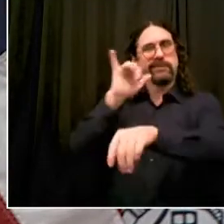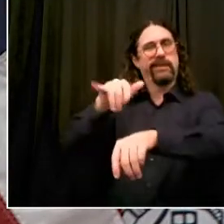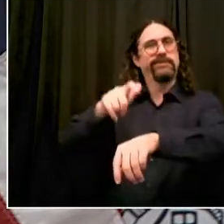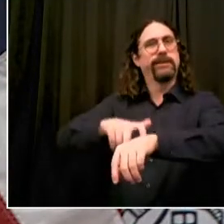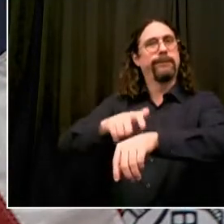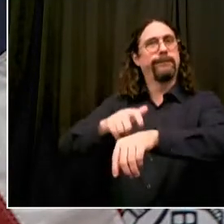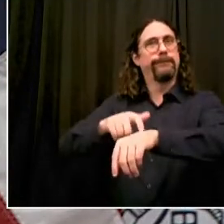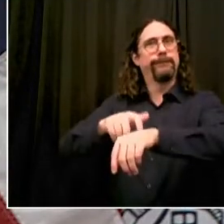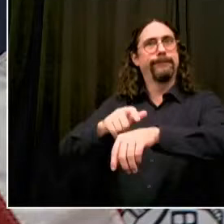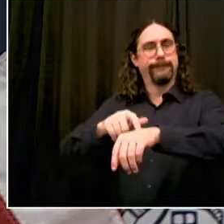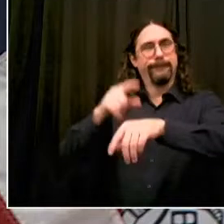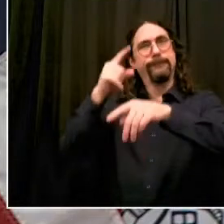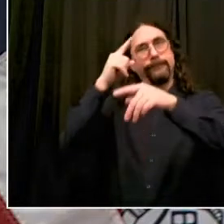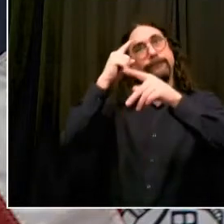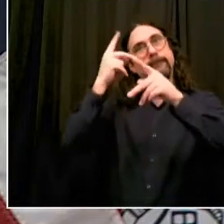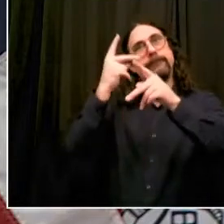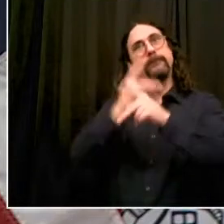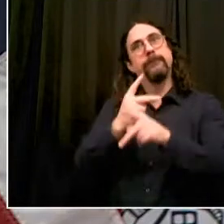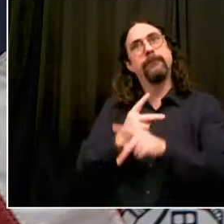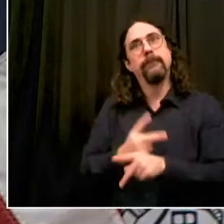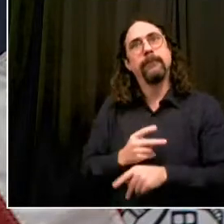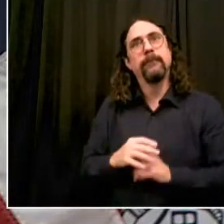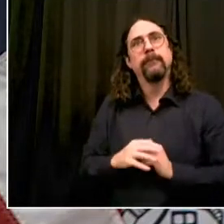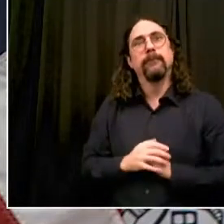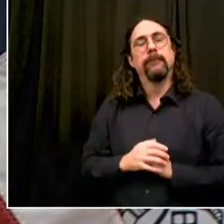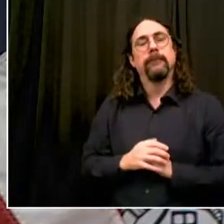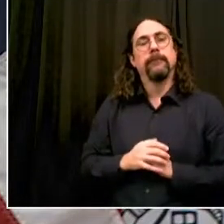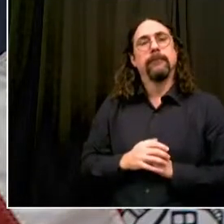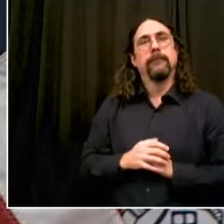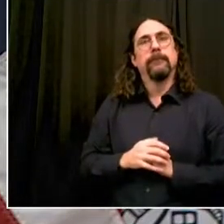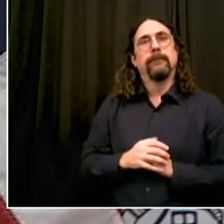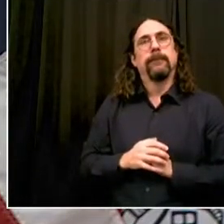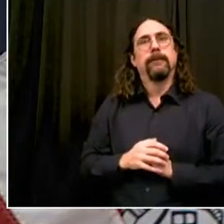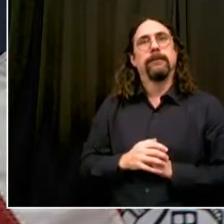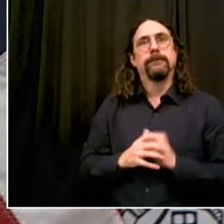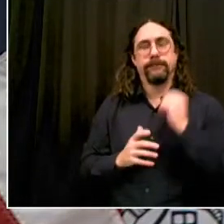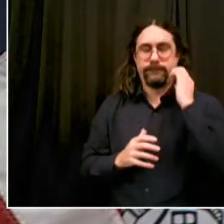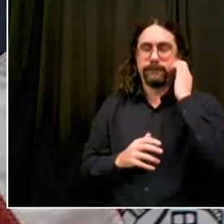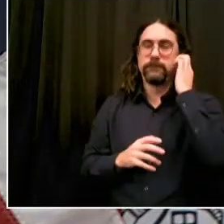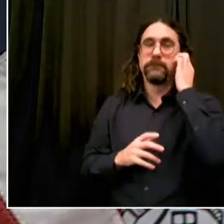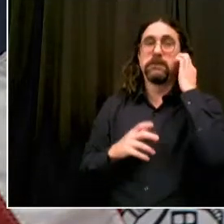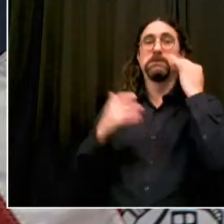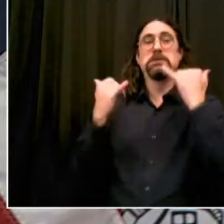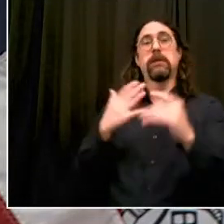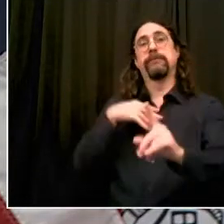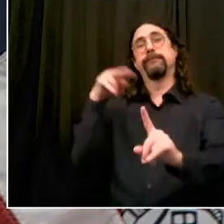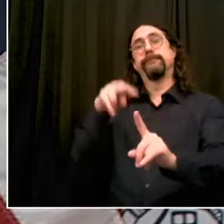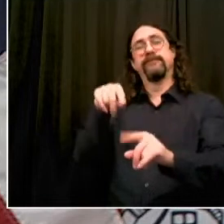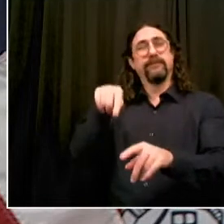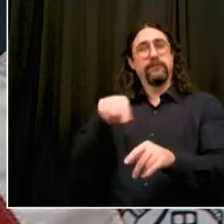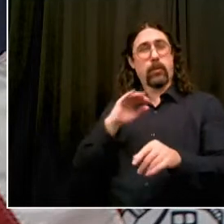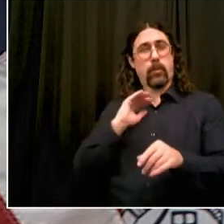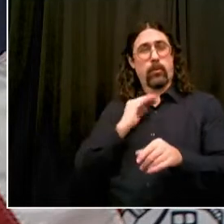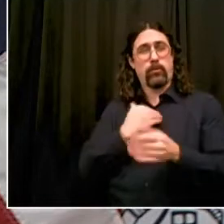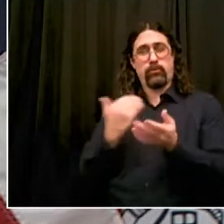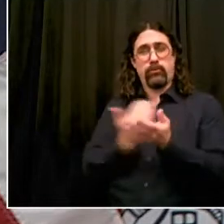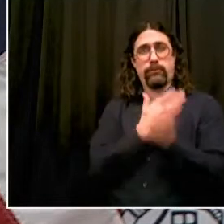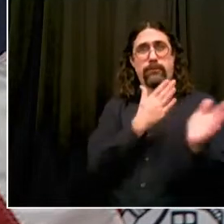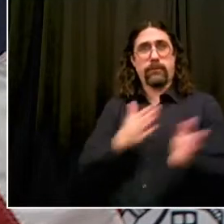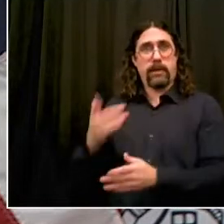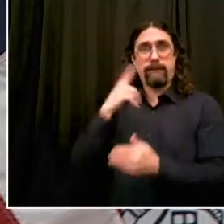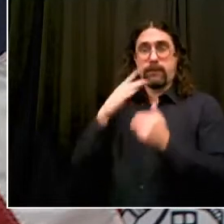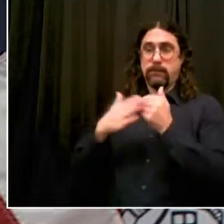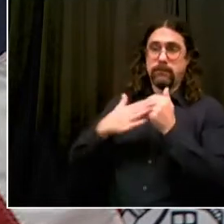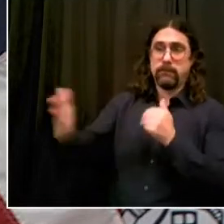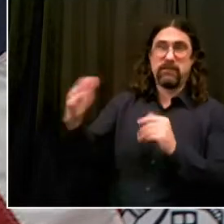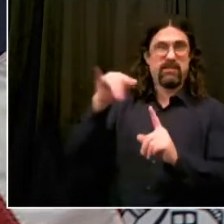then open up a lot more in our schools. We do not want a situation where there was constant